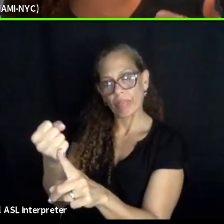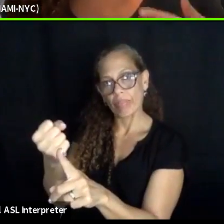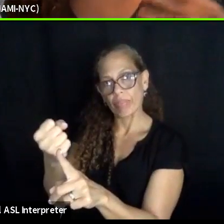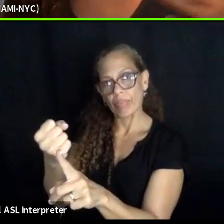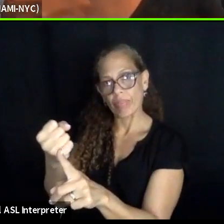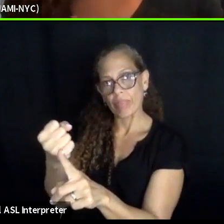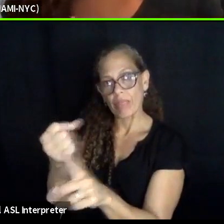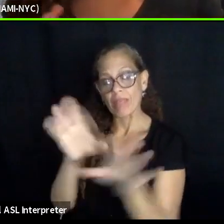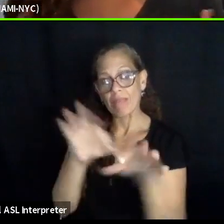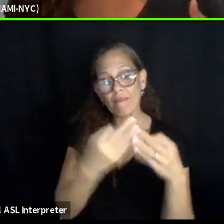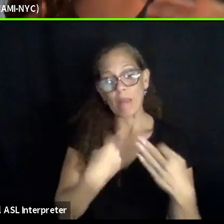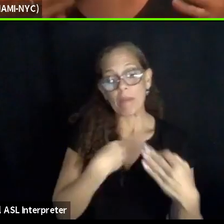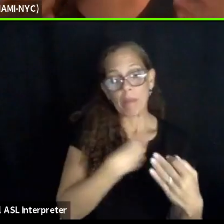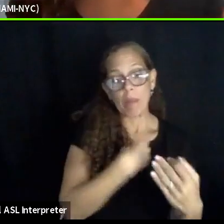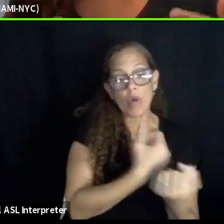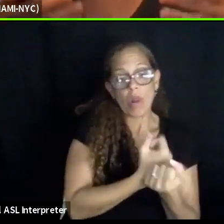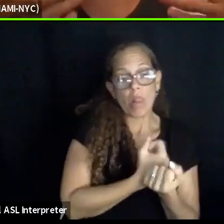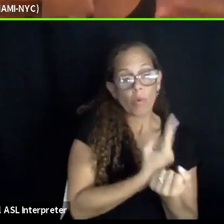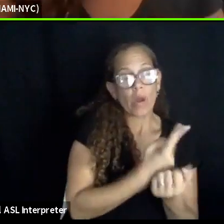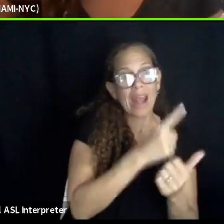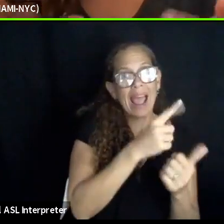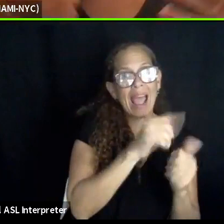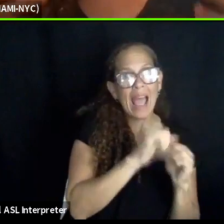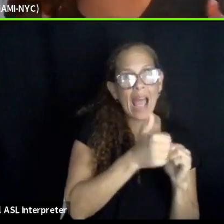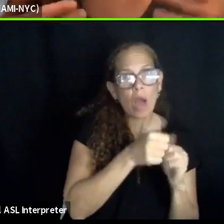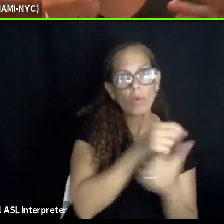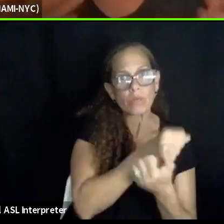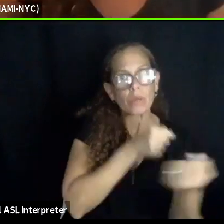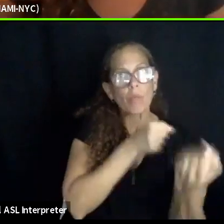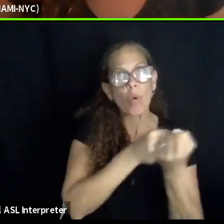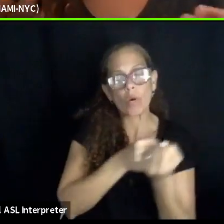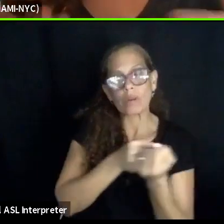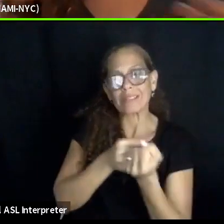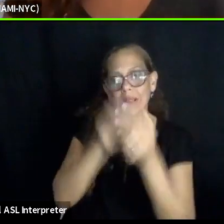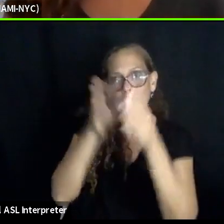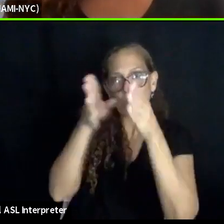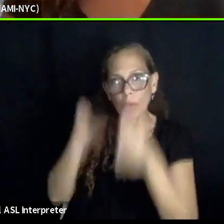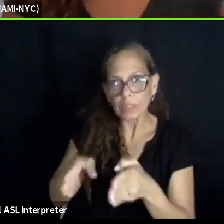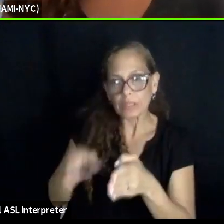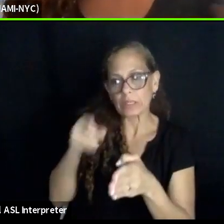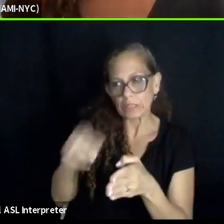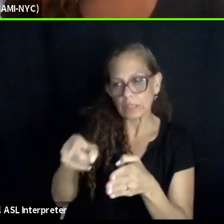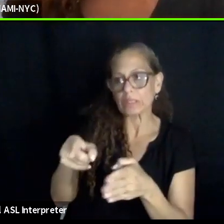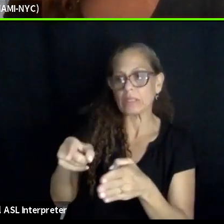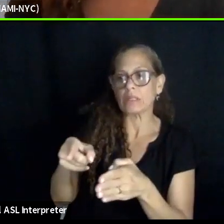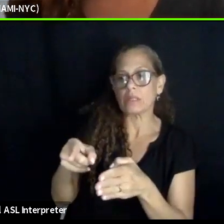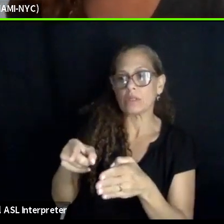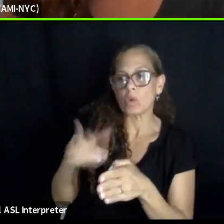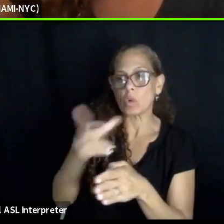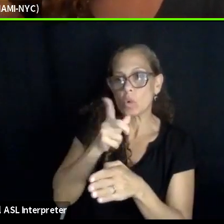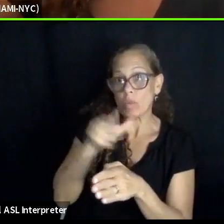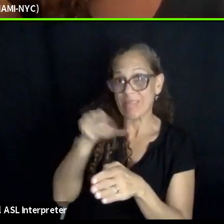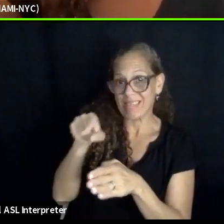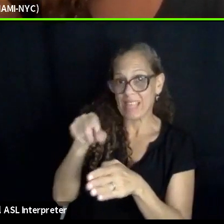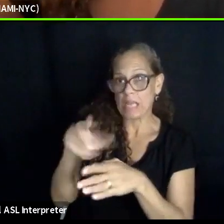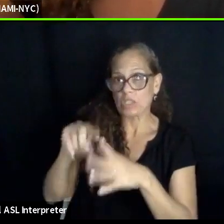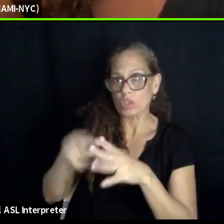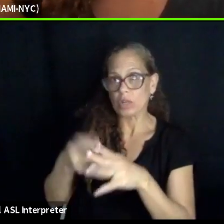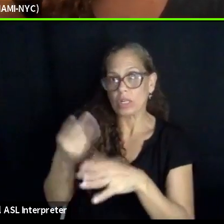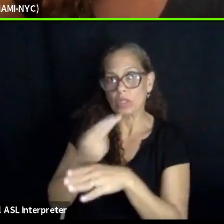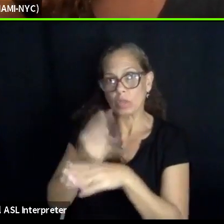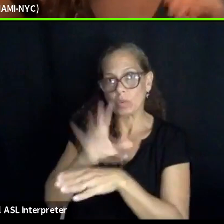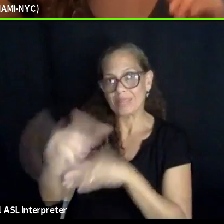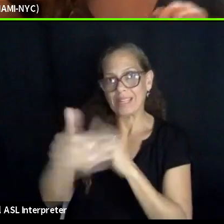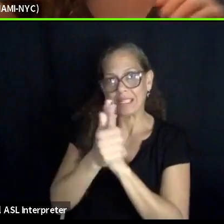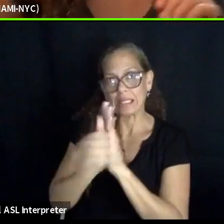family member or loved one best support someone who may be starting using some of these skills themselves?